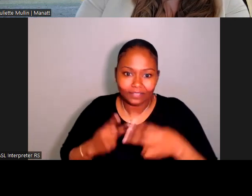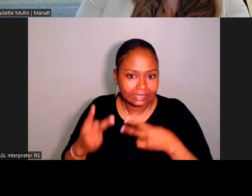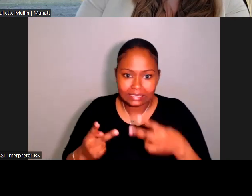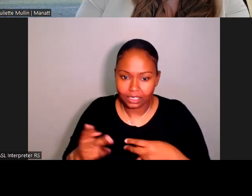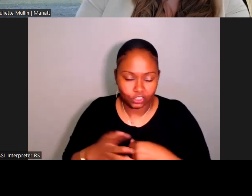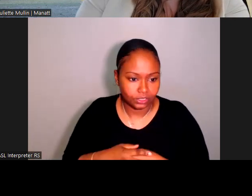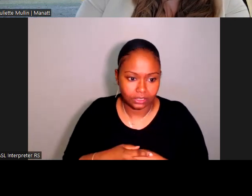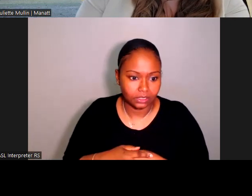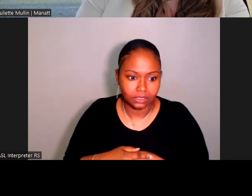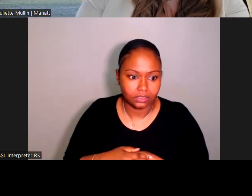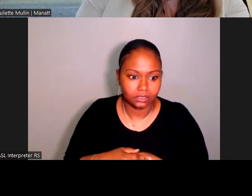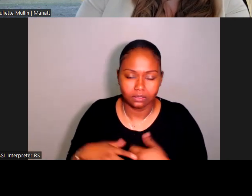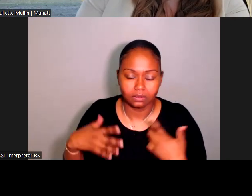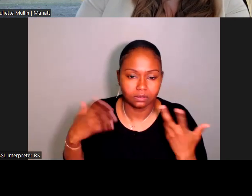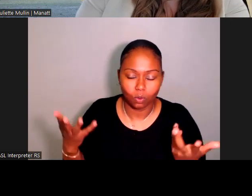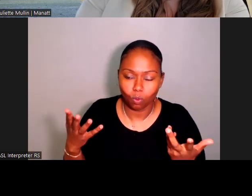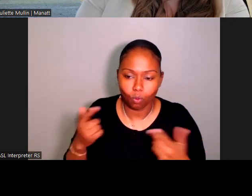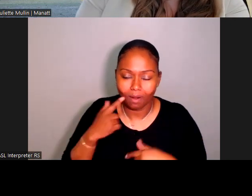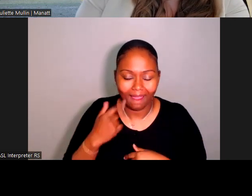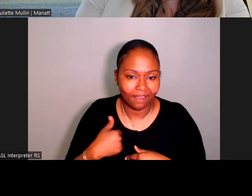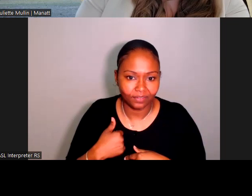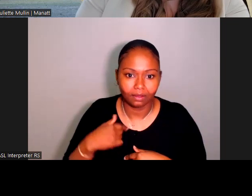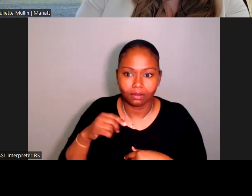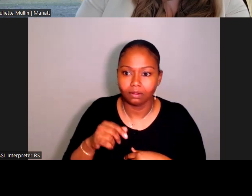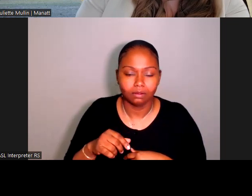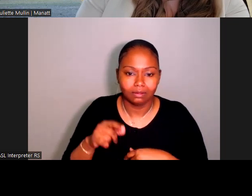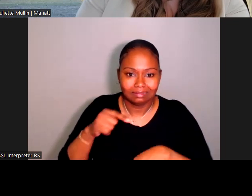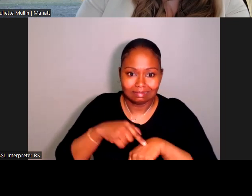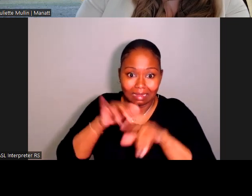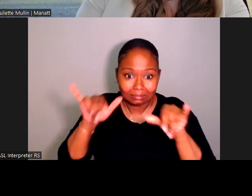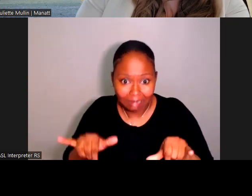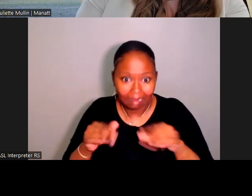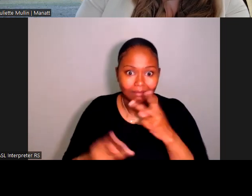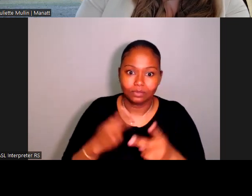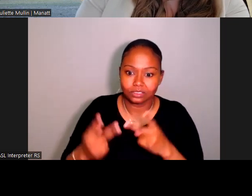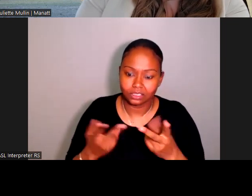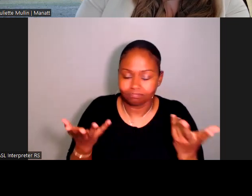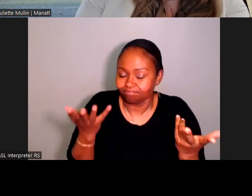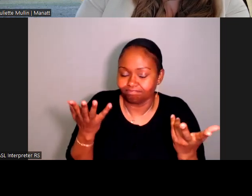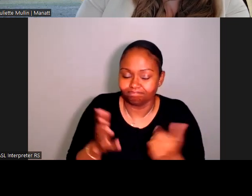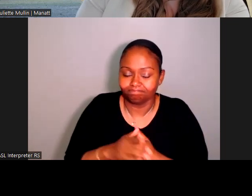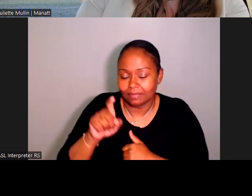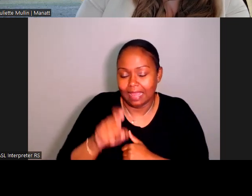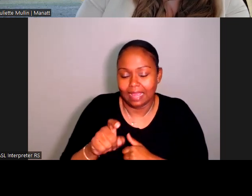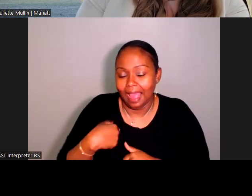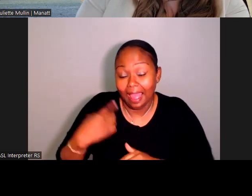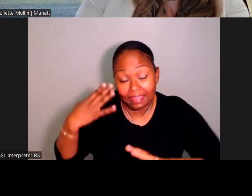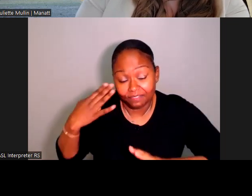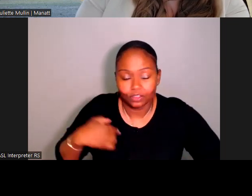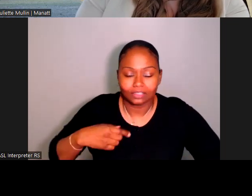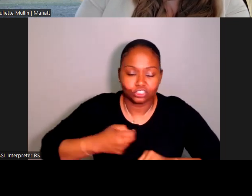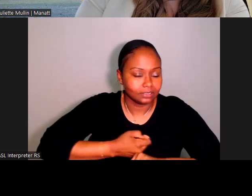or even simultaneous visitation. It's got to be. I mean, I think just throw